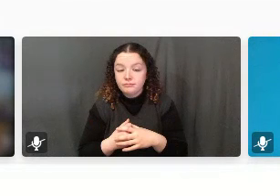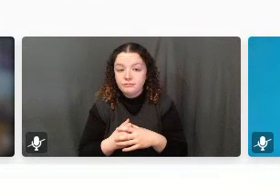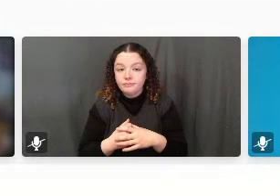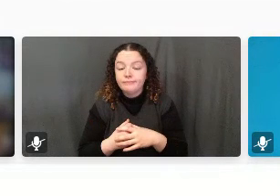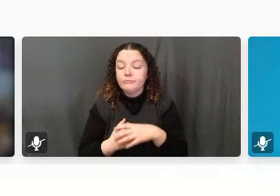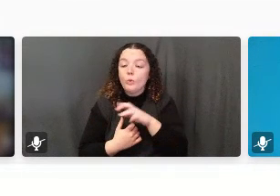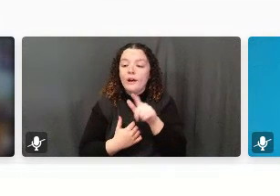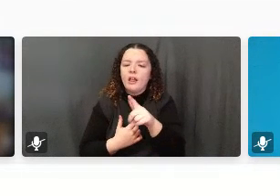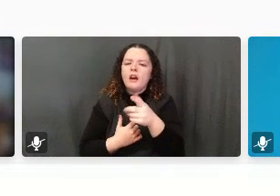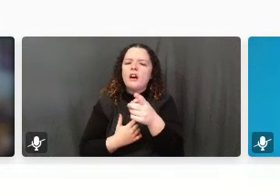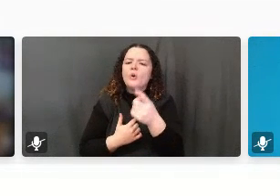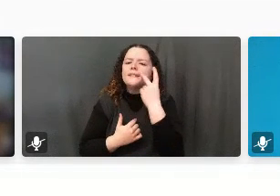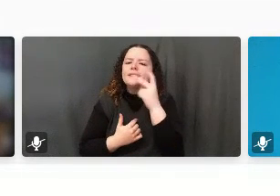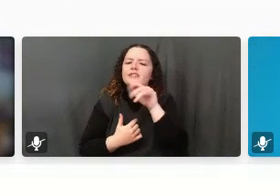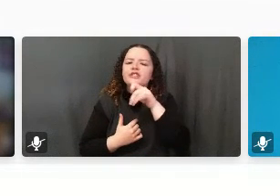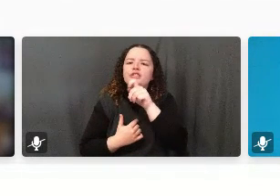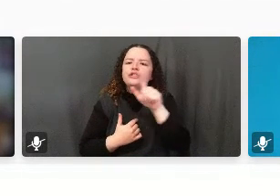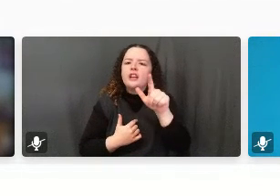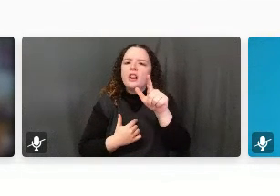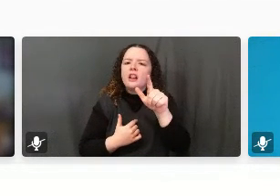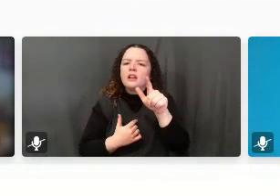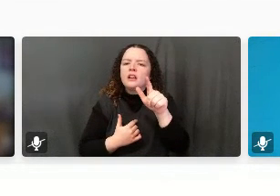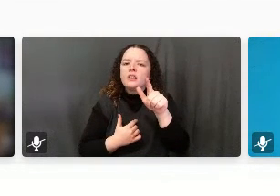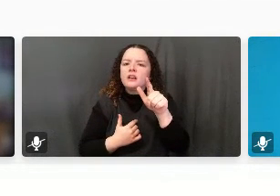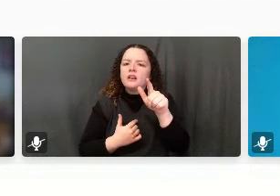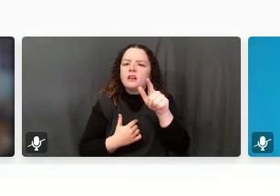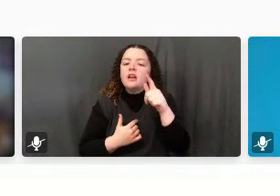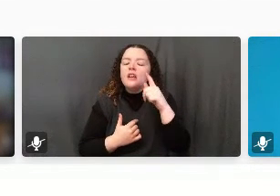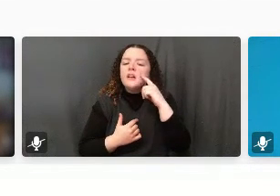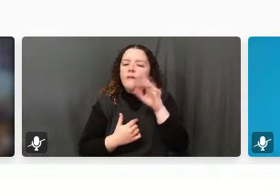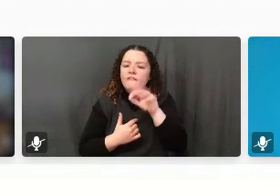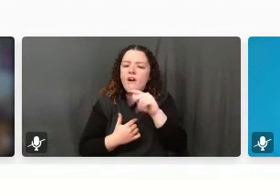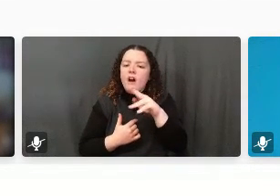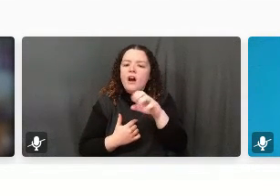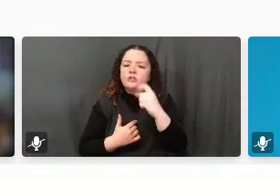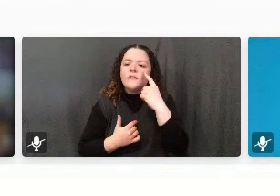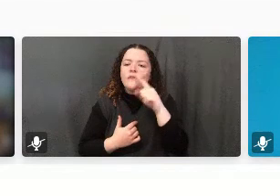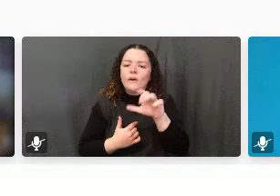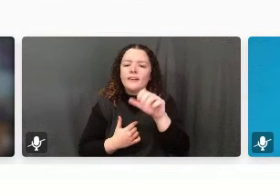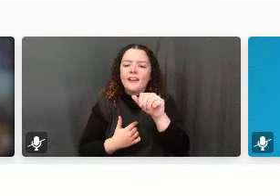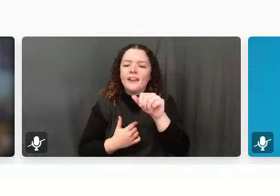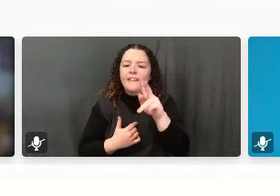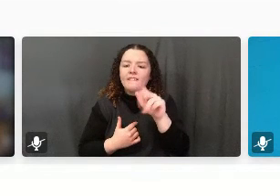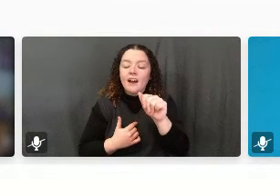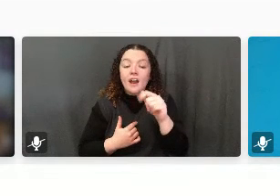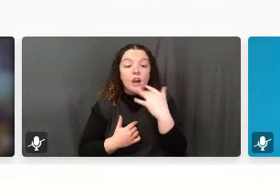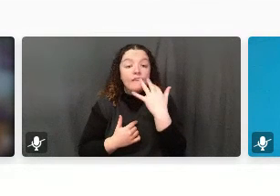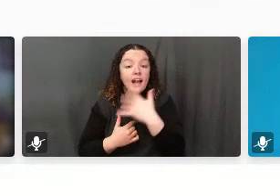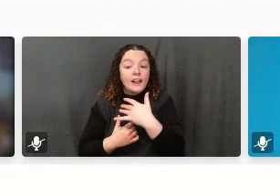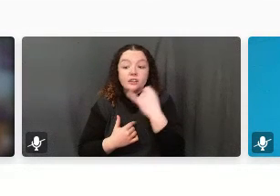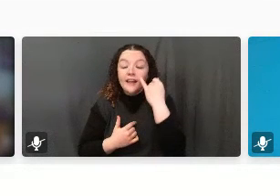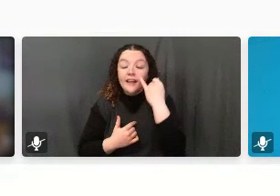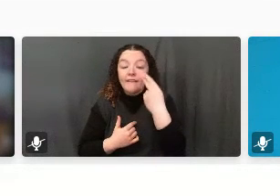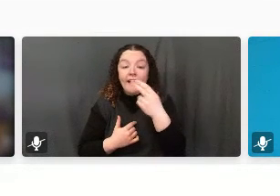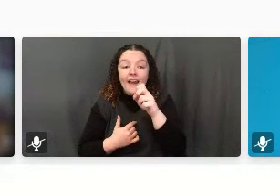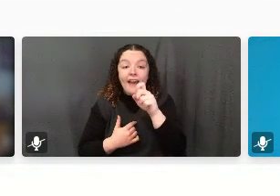I see a question from Jill about brand colors and fonts in Canva. I know for colors, as long as you have the hex code, you can easily match